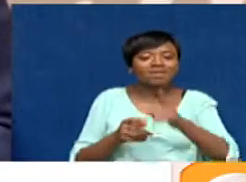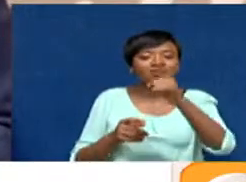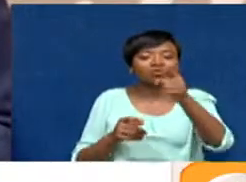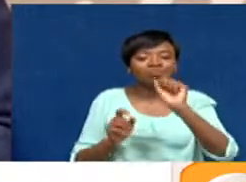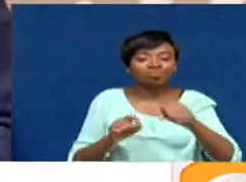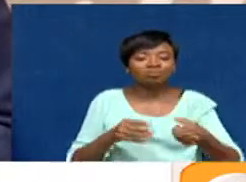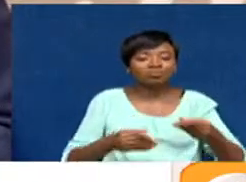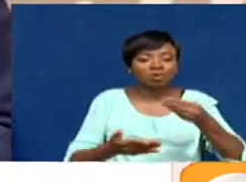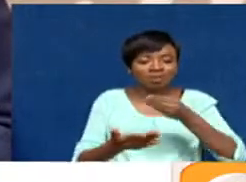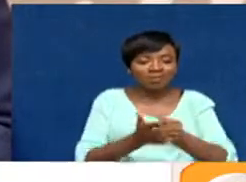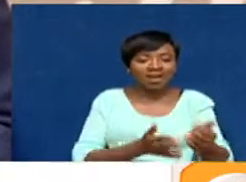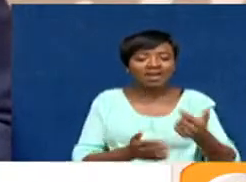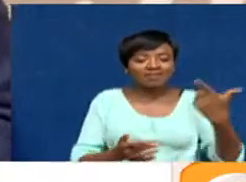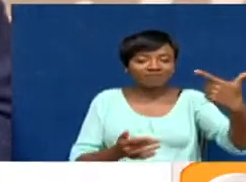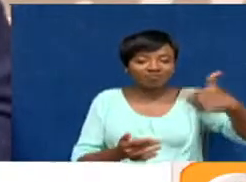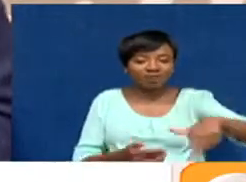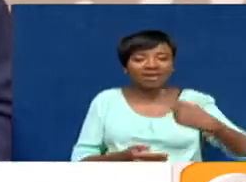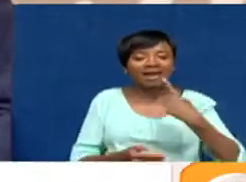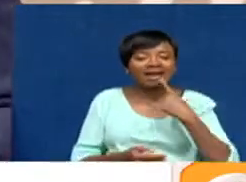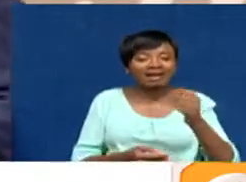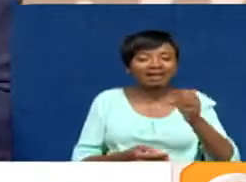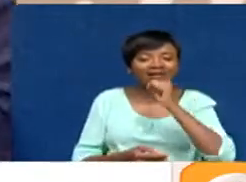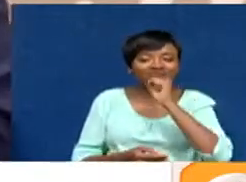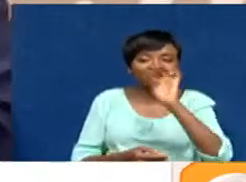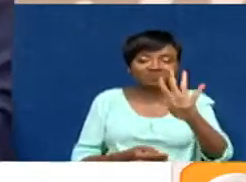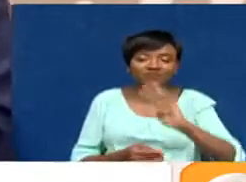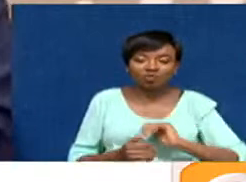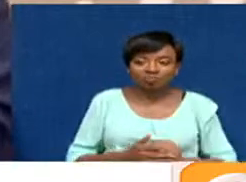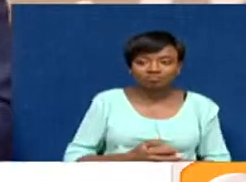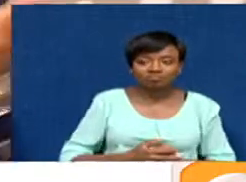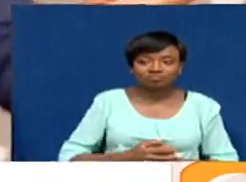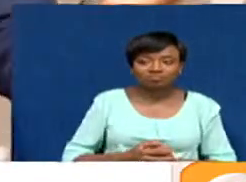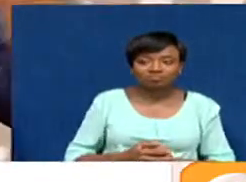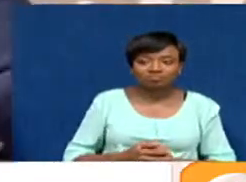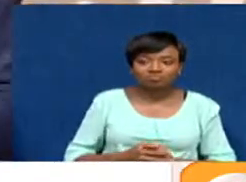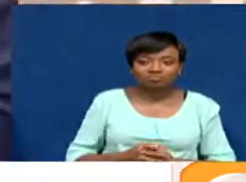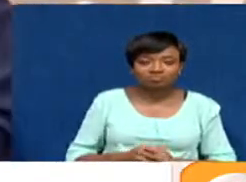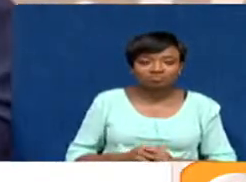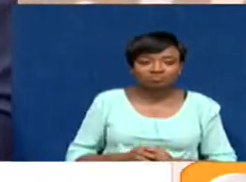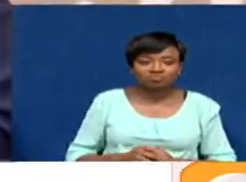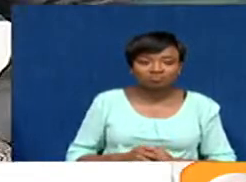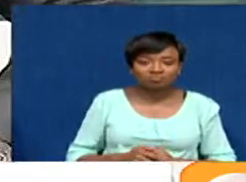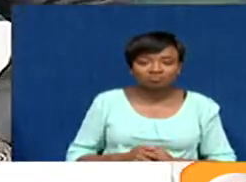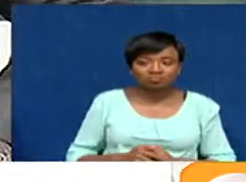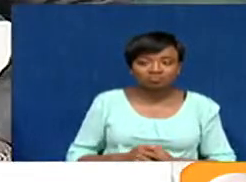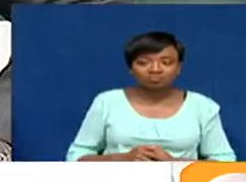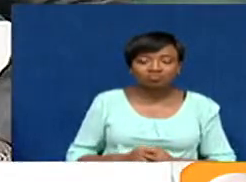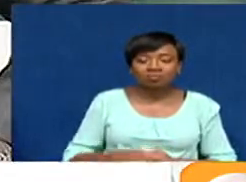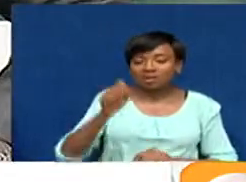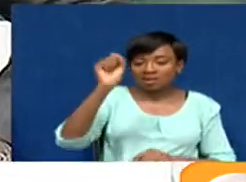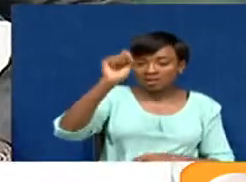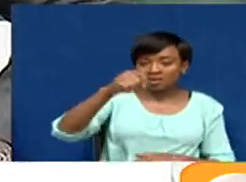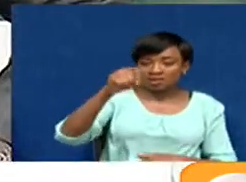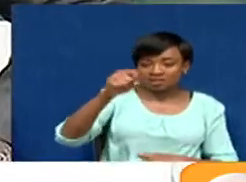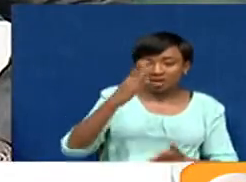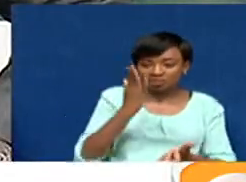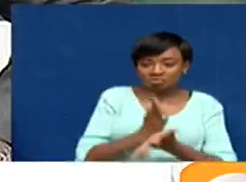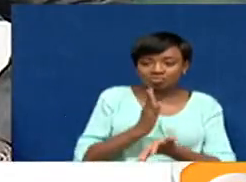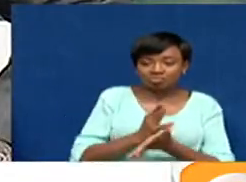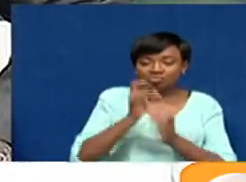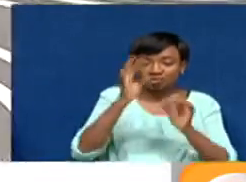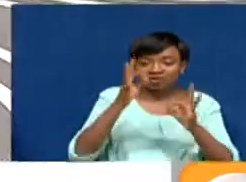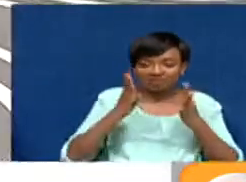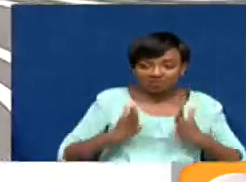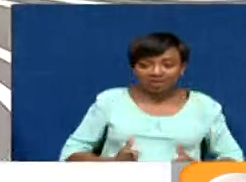154 shillings per litre for super. Ask the economist. You're paying 130. Yes, I think that if somebody is